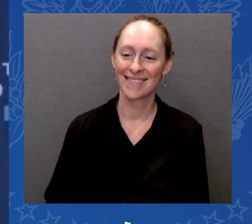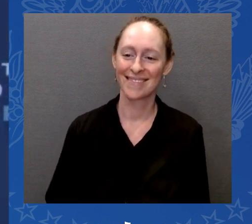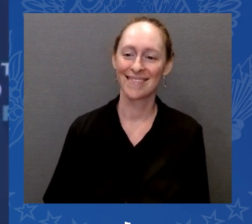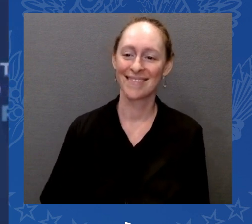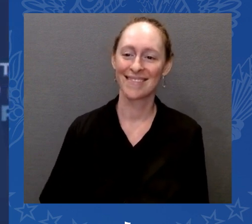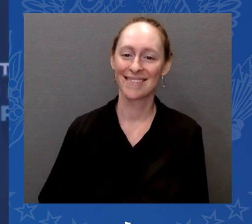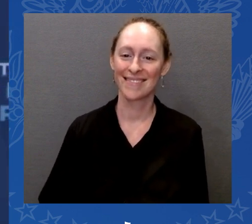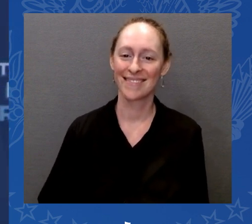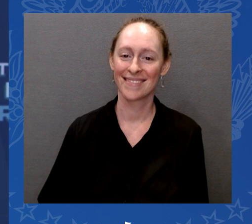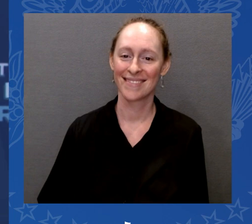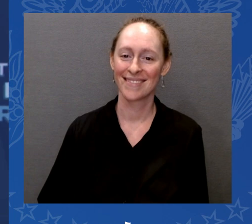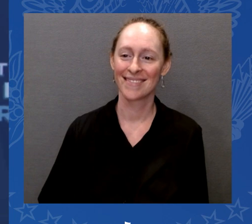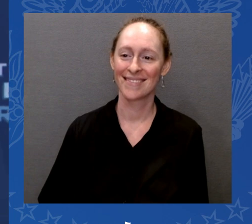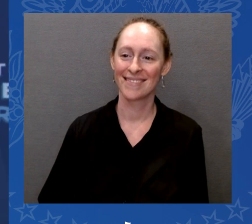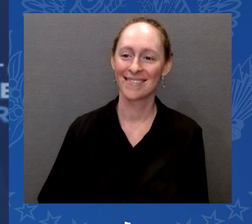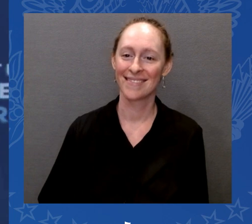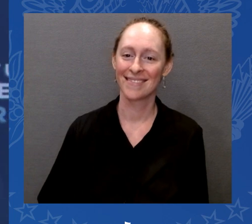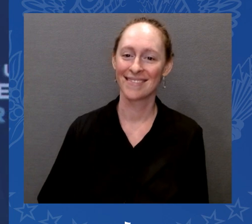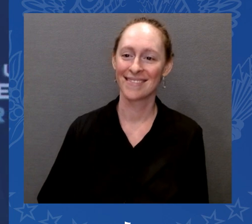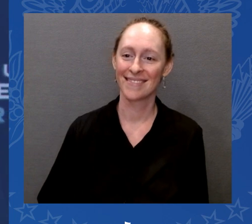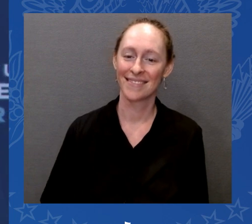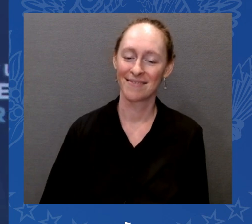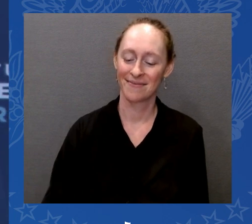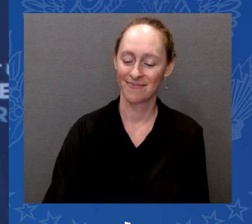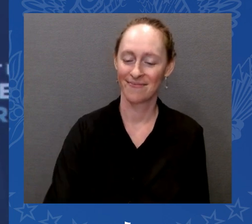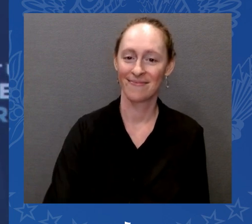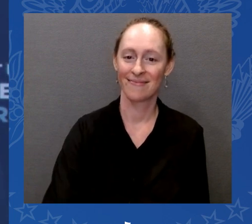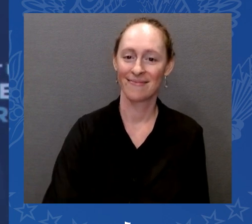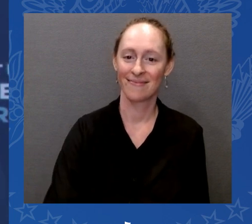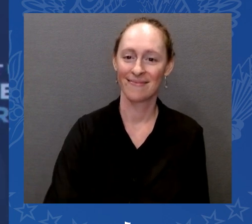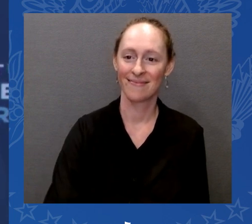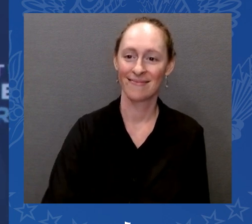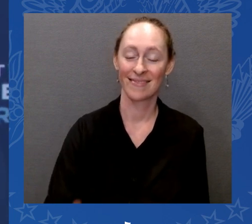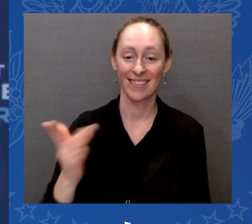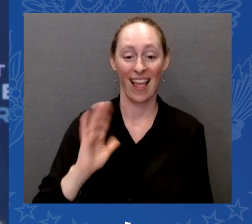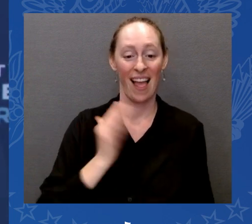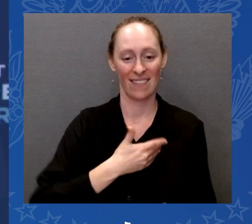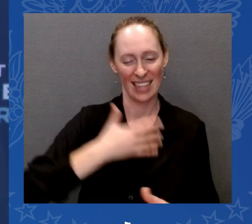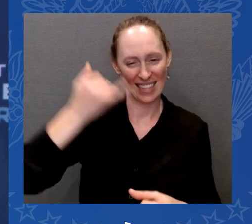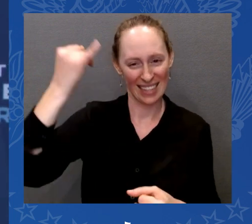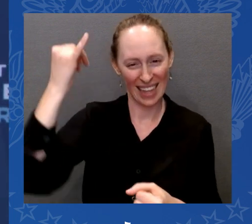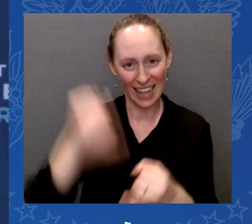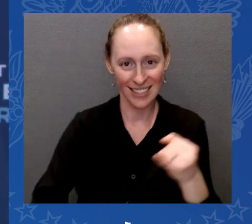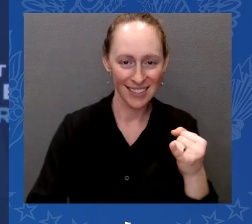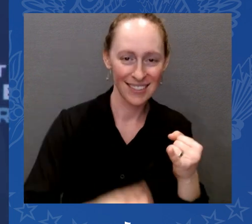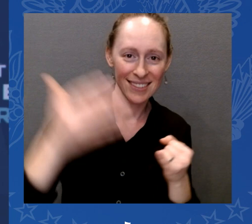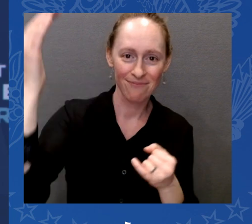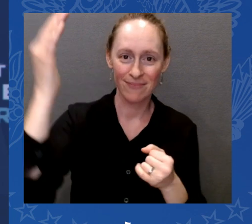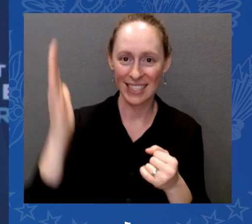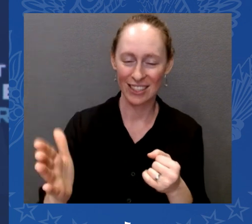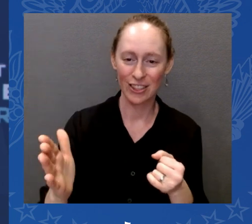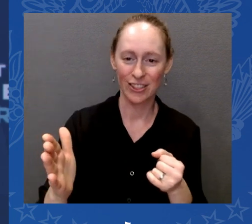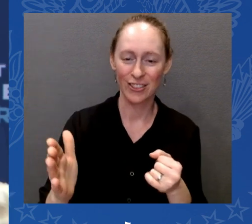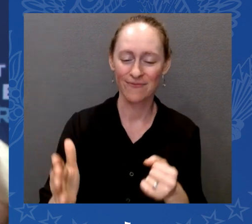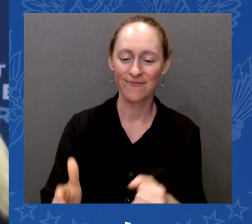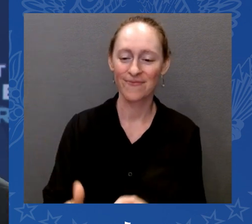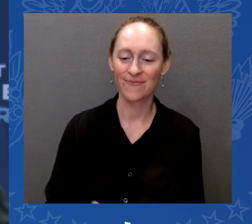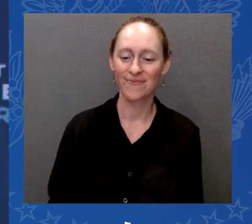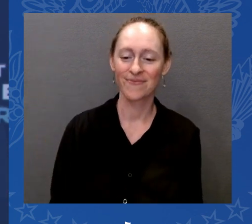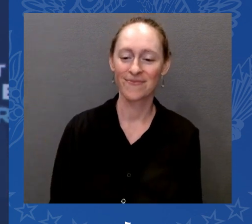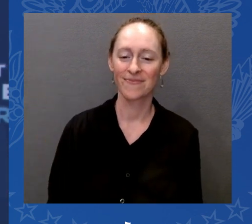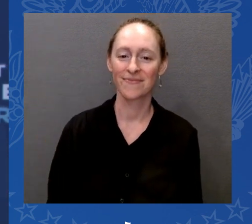You're going to hear from our last and most important participant up here on this stage, but you know, the point that I want you all to